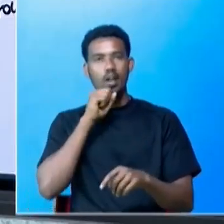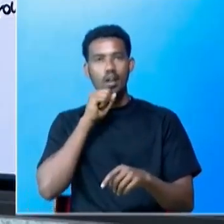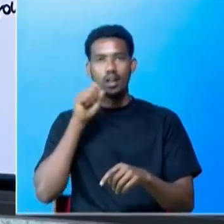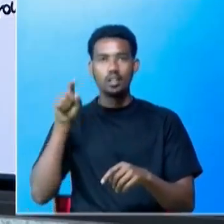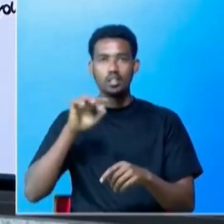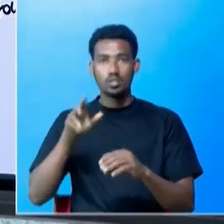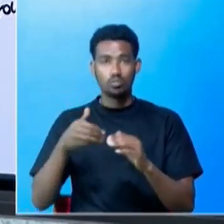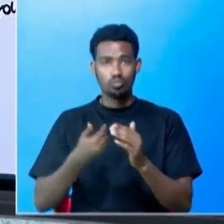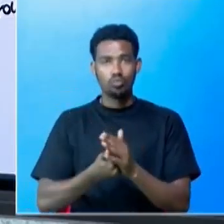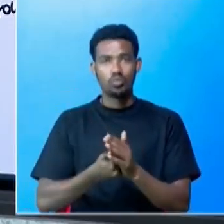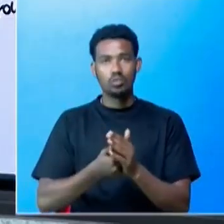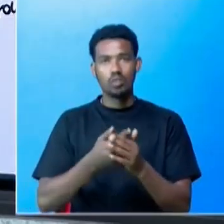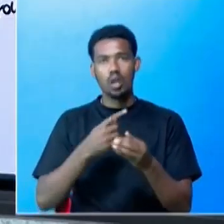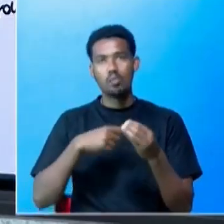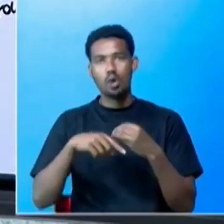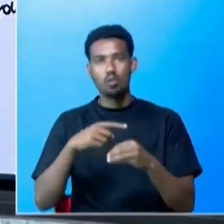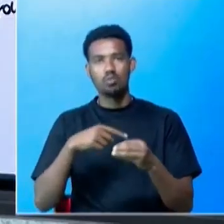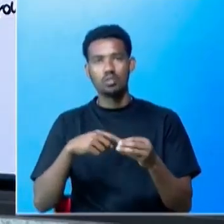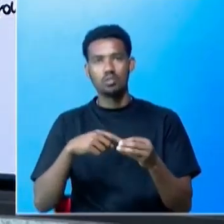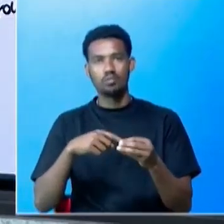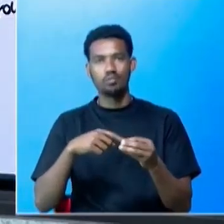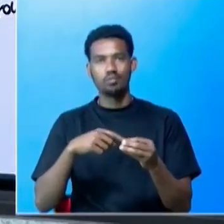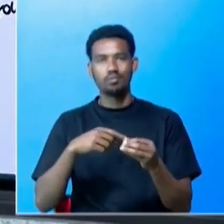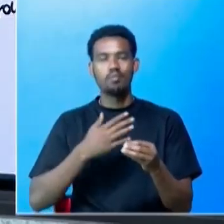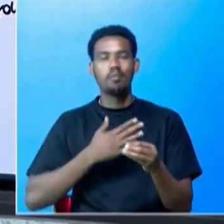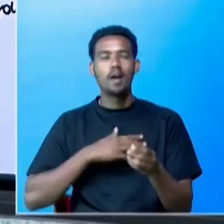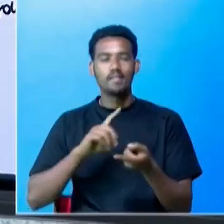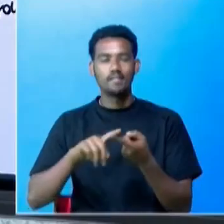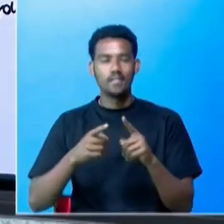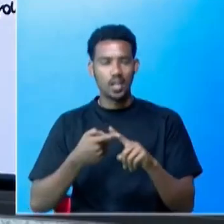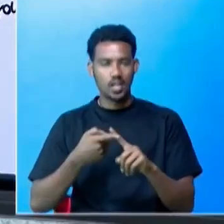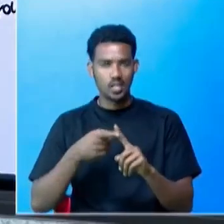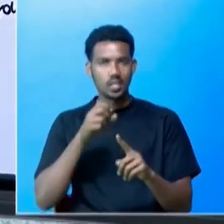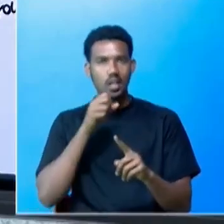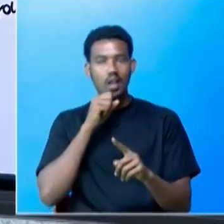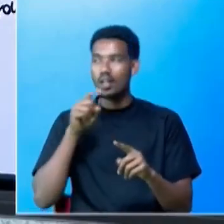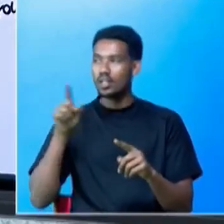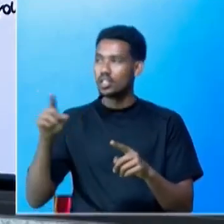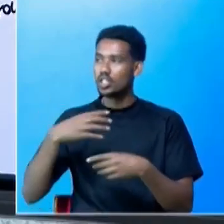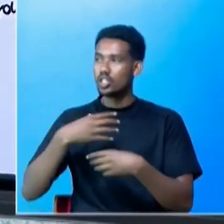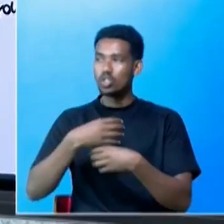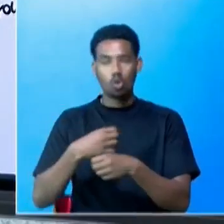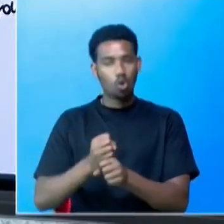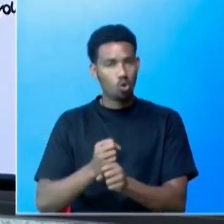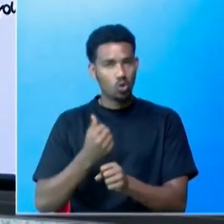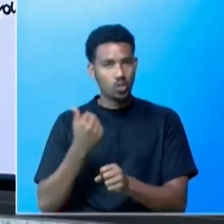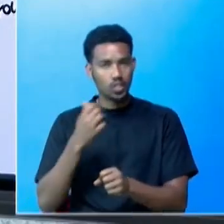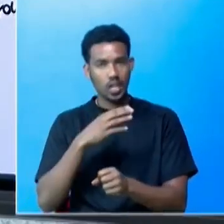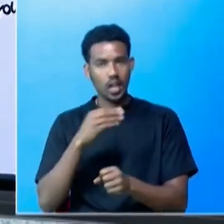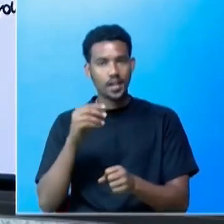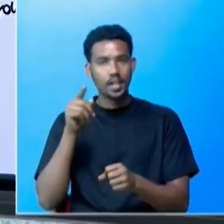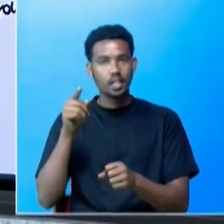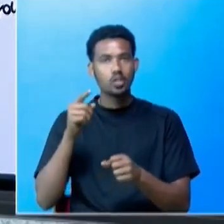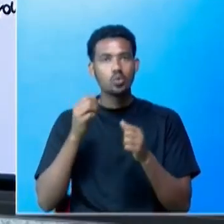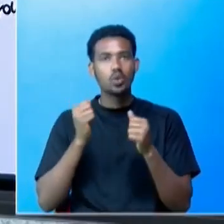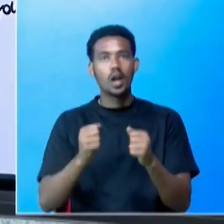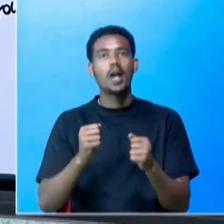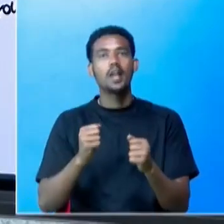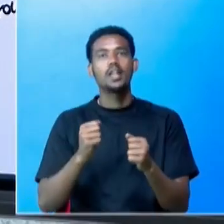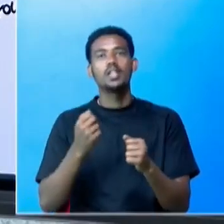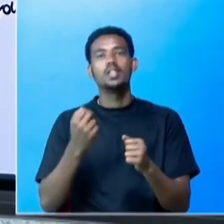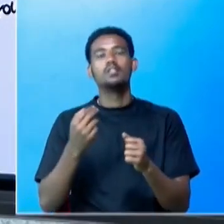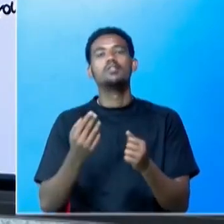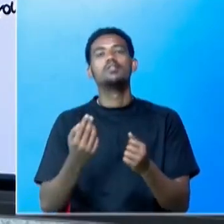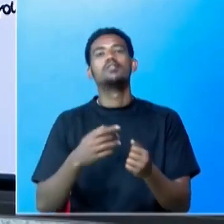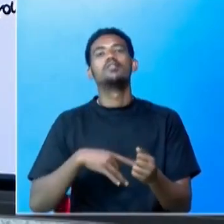all about my friend Sarah. This is conclusion. This is conclusion, and you can feel easily it's a